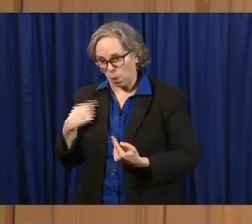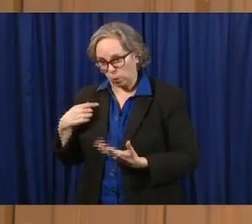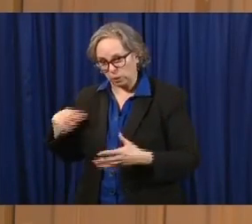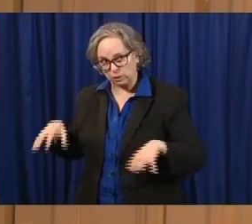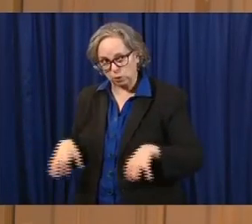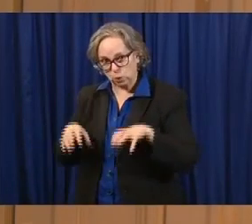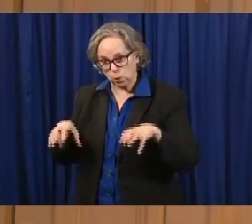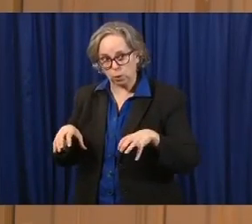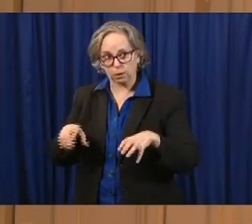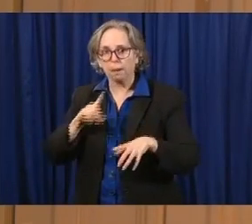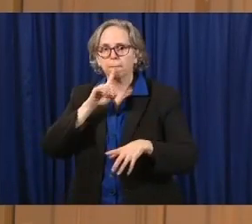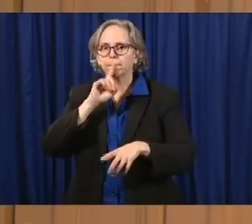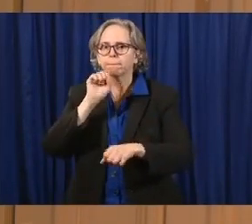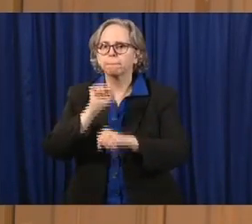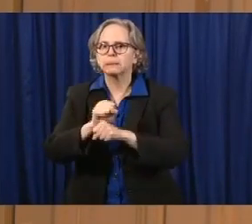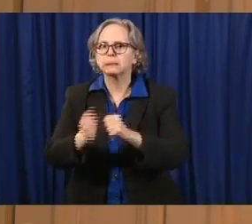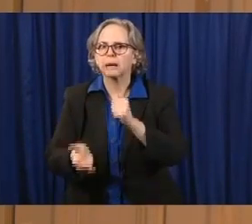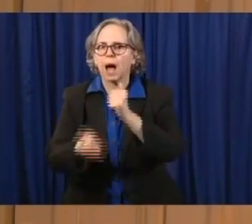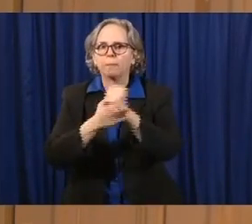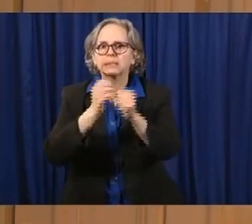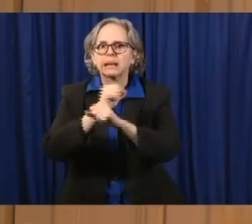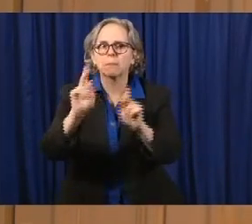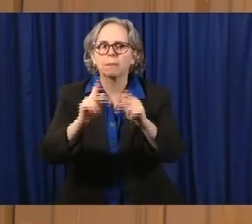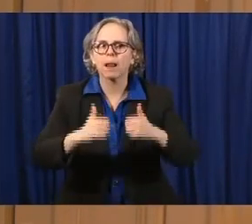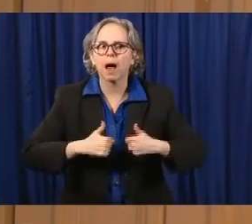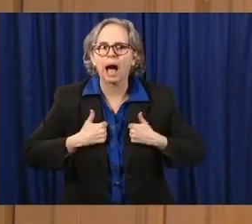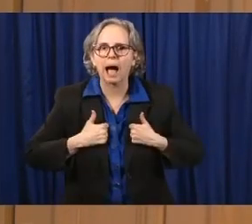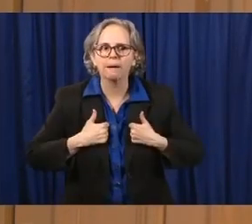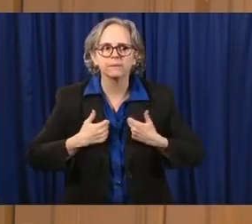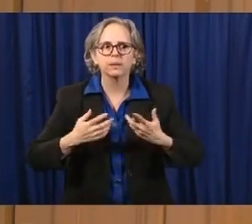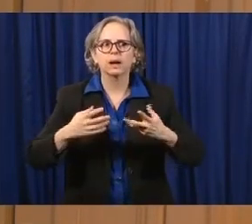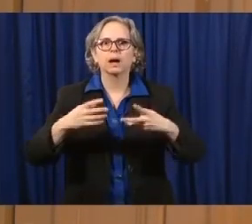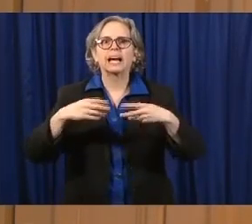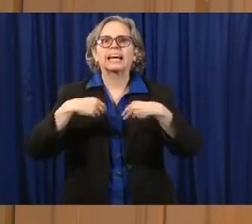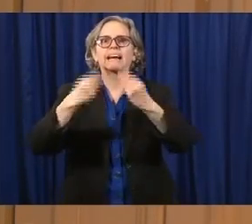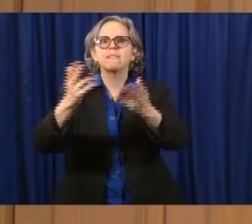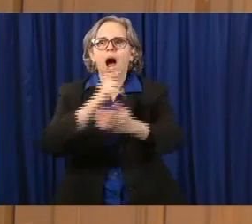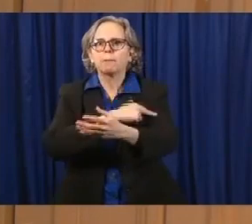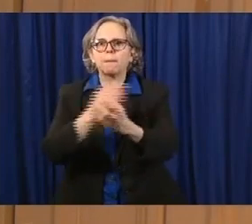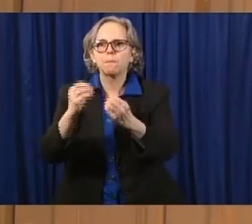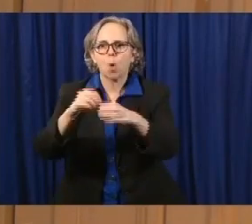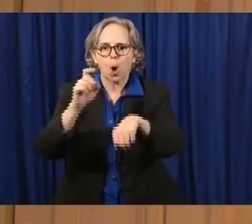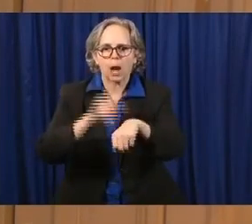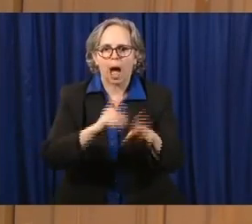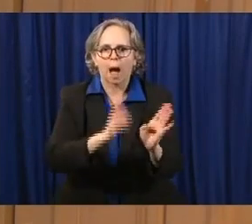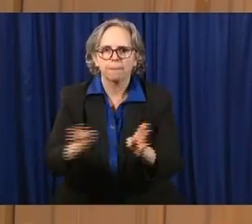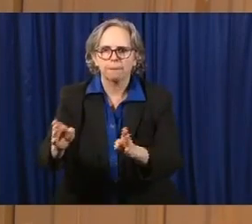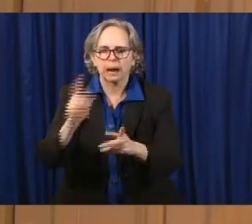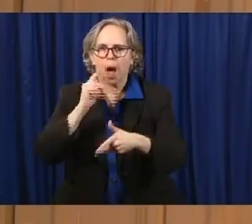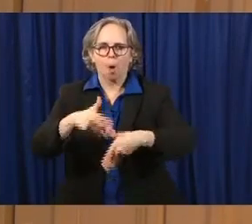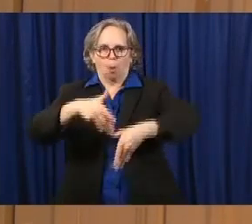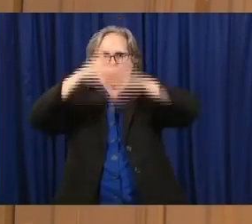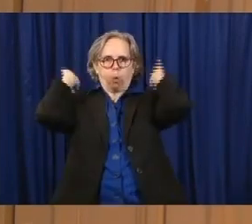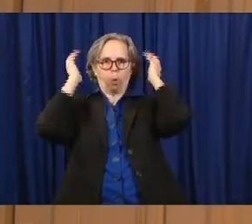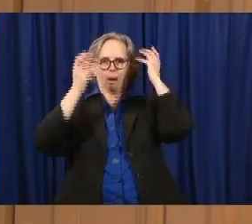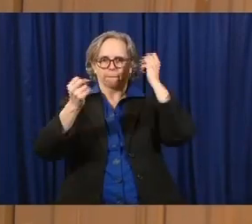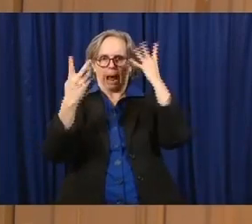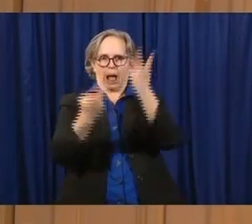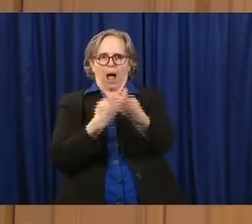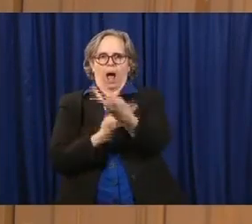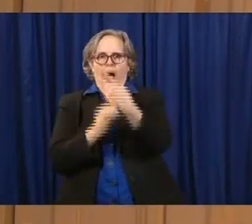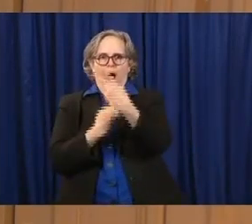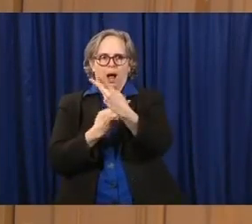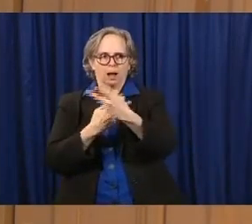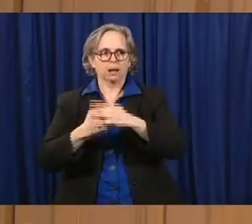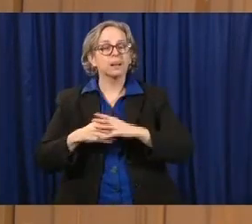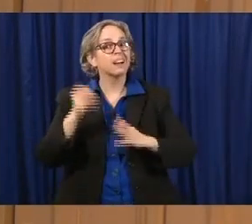lives, and that we've given our hospitals the time to start to gear up. We do know that we still have a